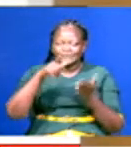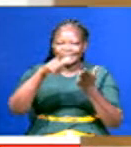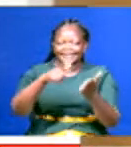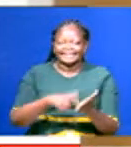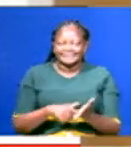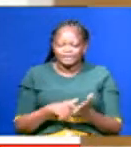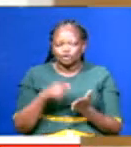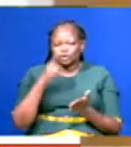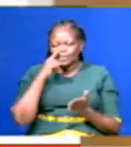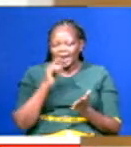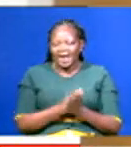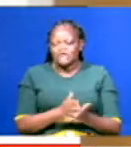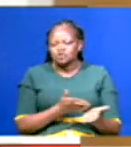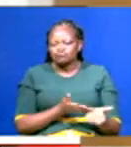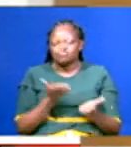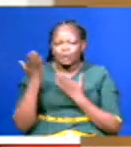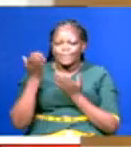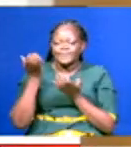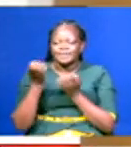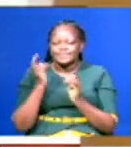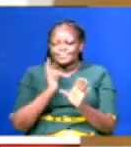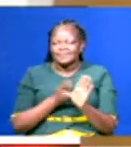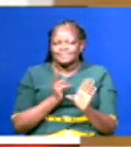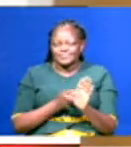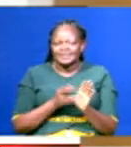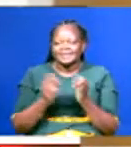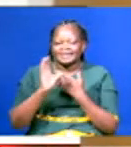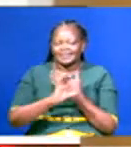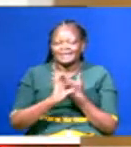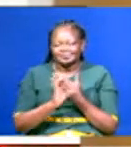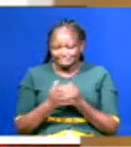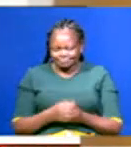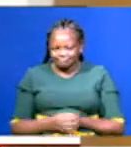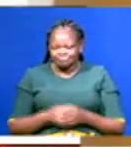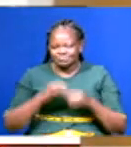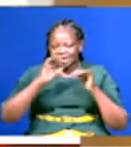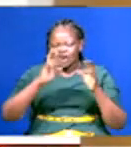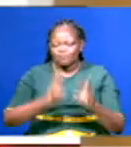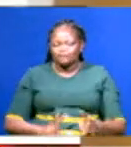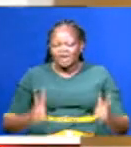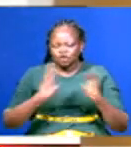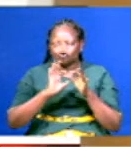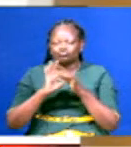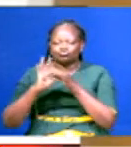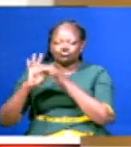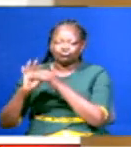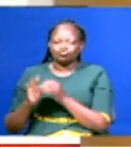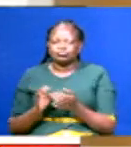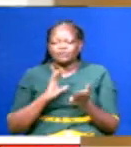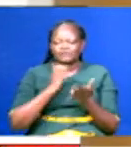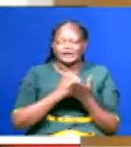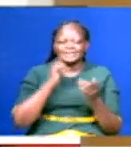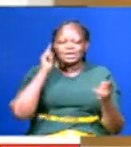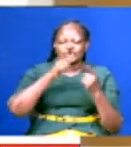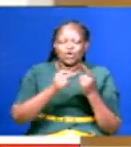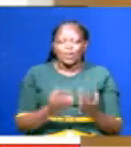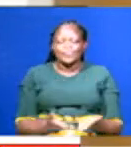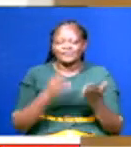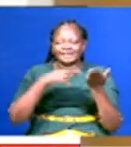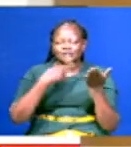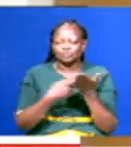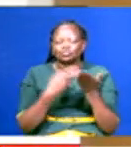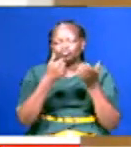and export businesses participating in the country's agricultural value chain. The funding targets to improve resource